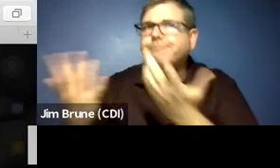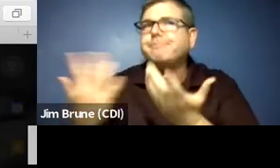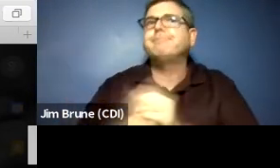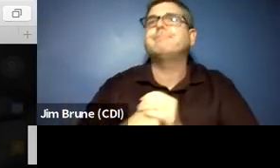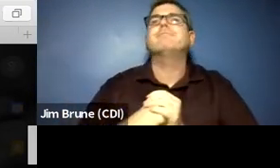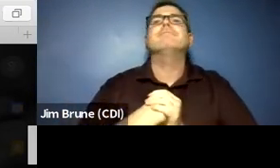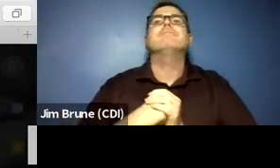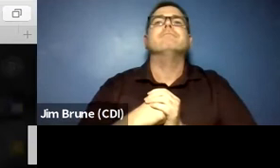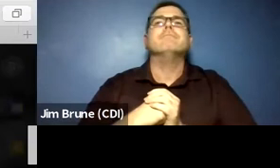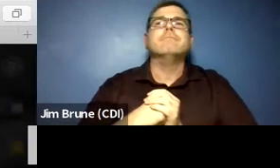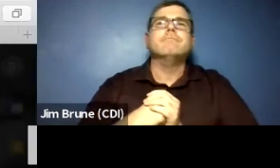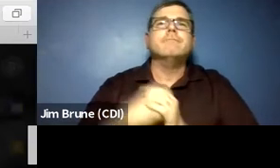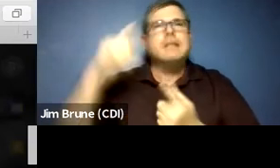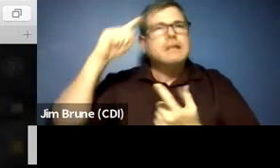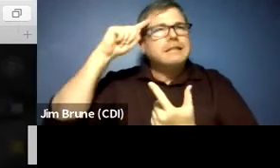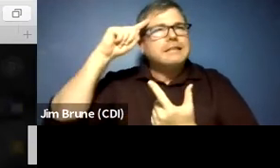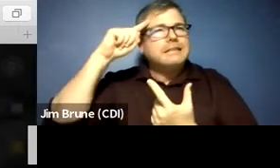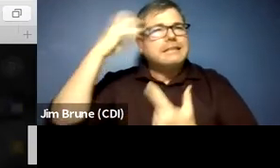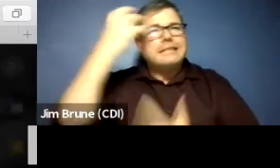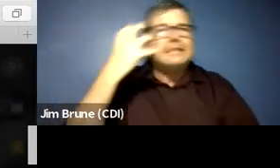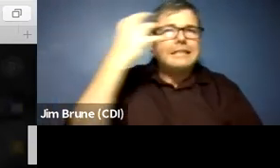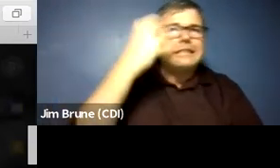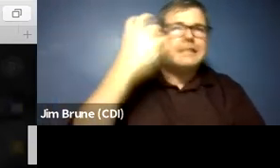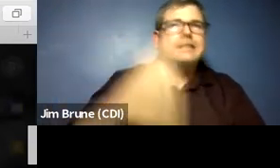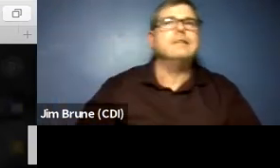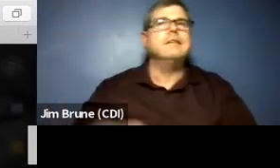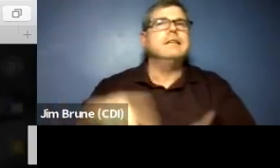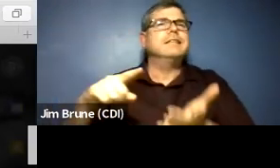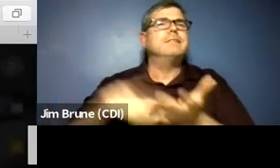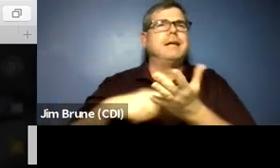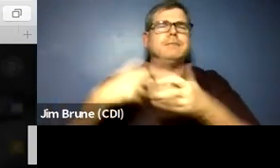dizziness, and trouble breathing.